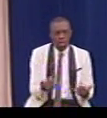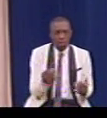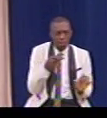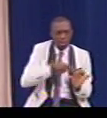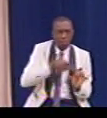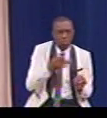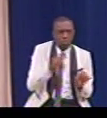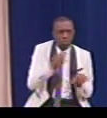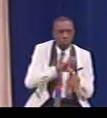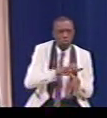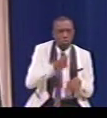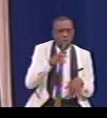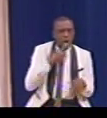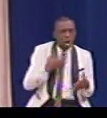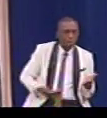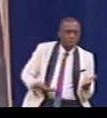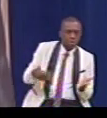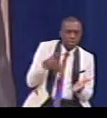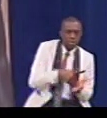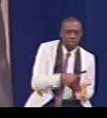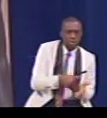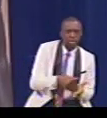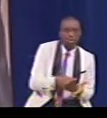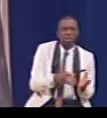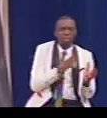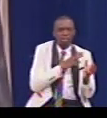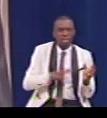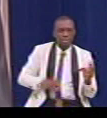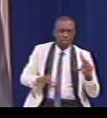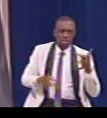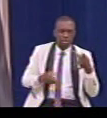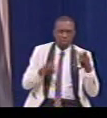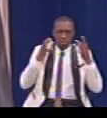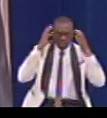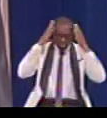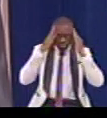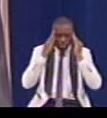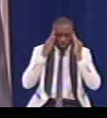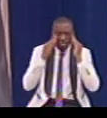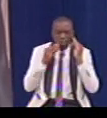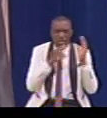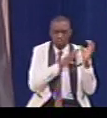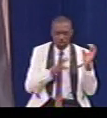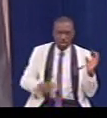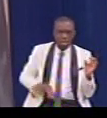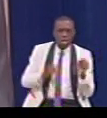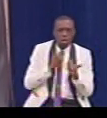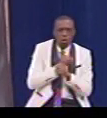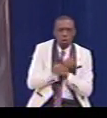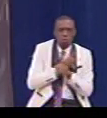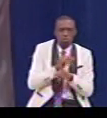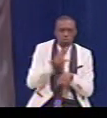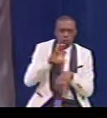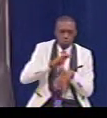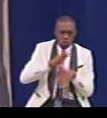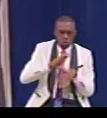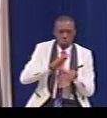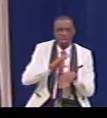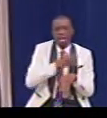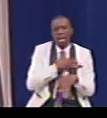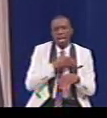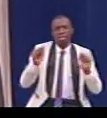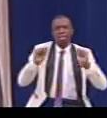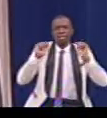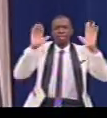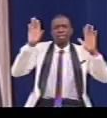step there's a second experience he said Christ also loved the church and he gave himself for it that he might